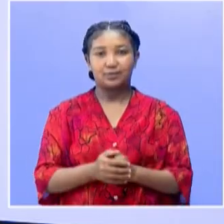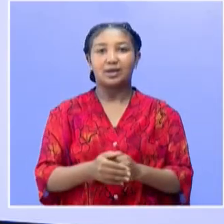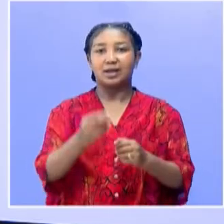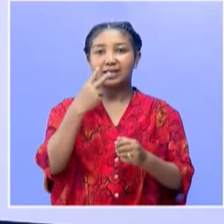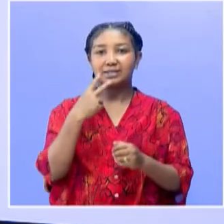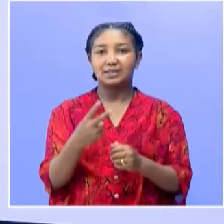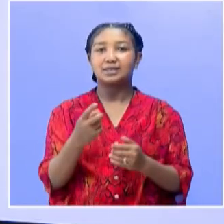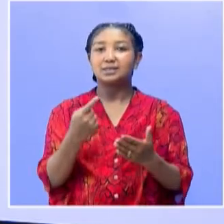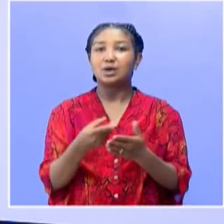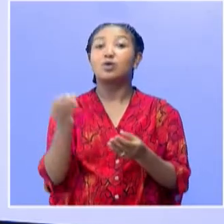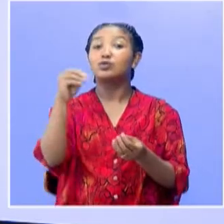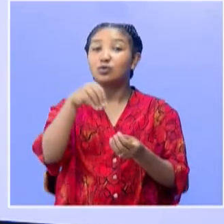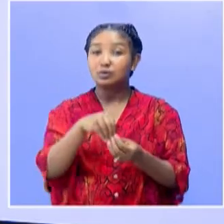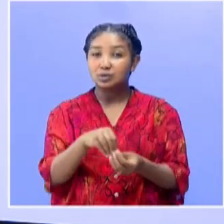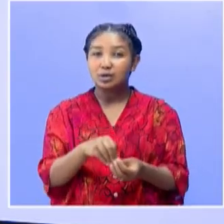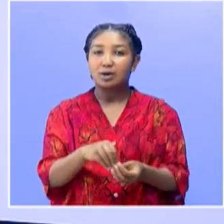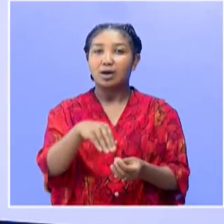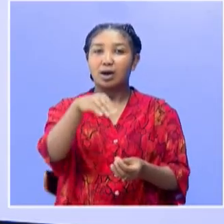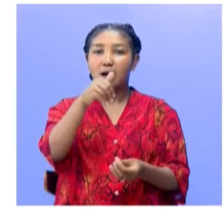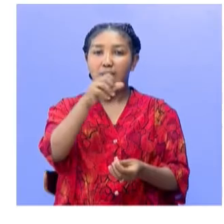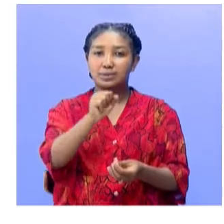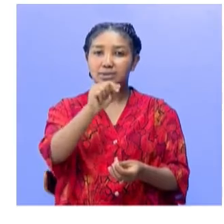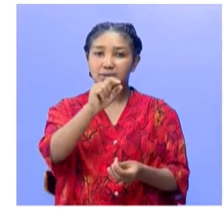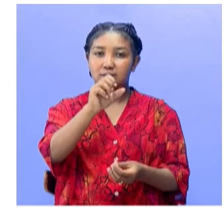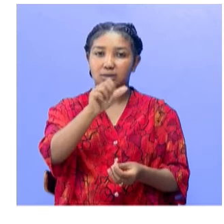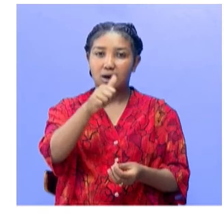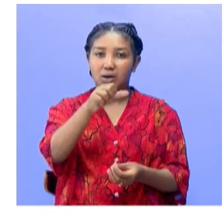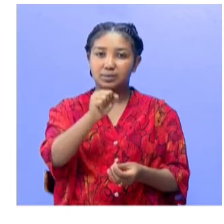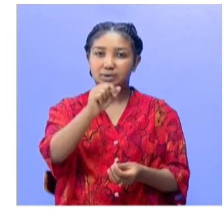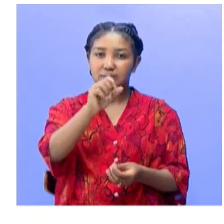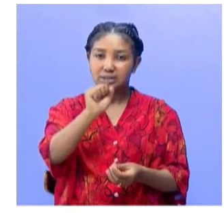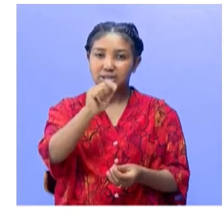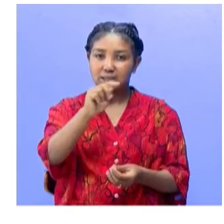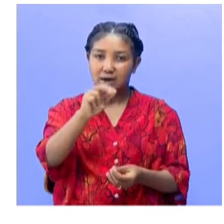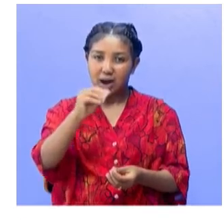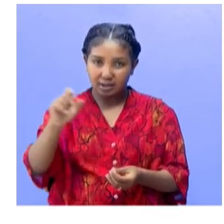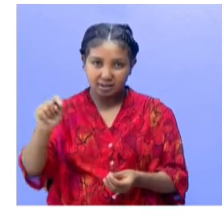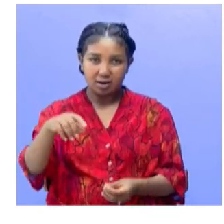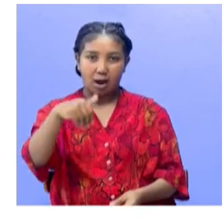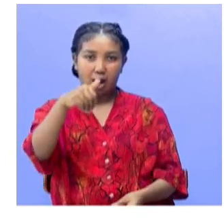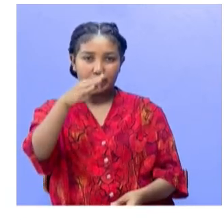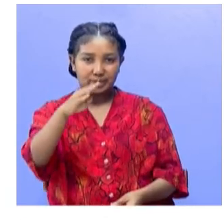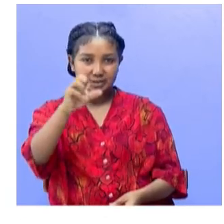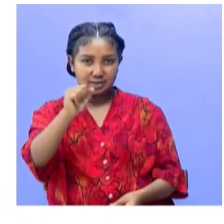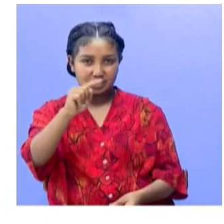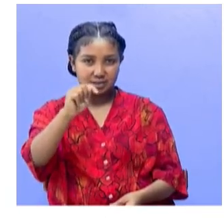Let's see. There is also abstract noun. Yes, abstract noun.